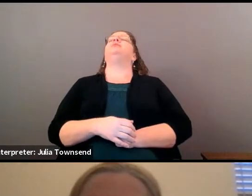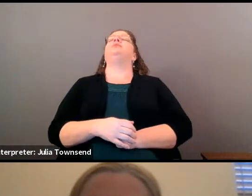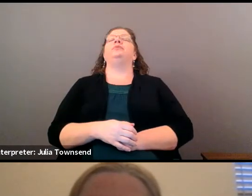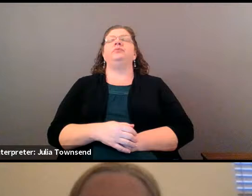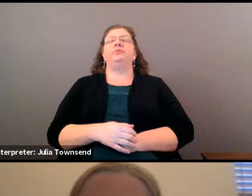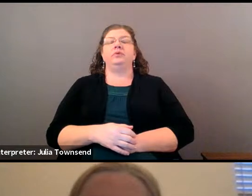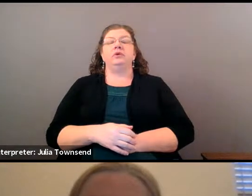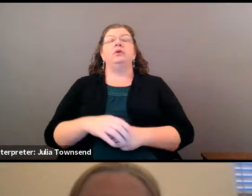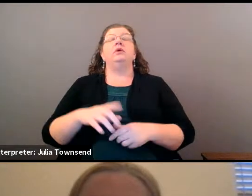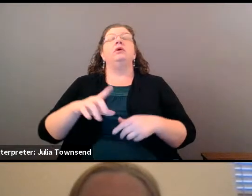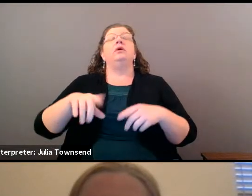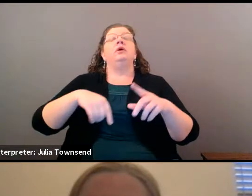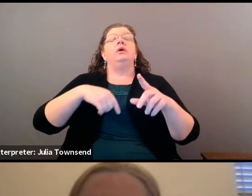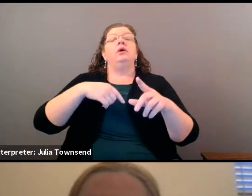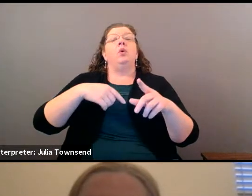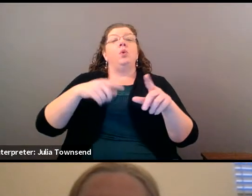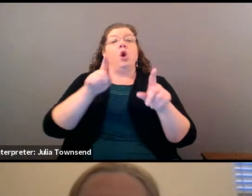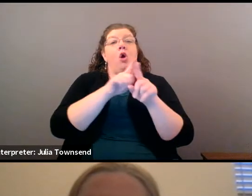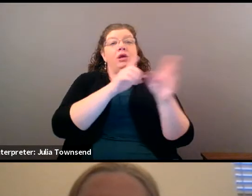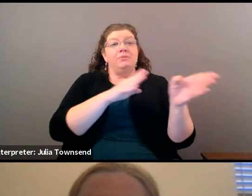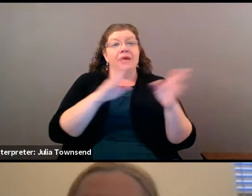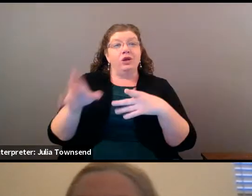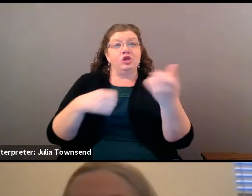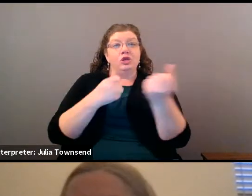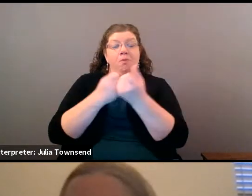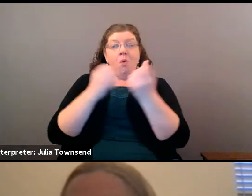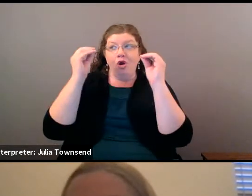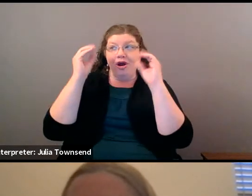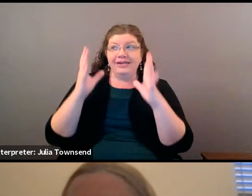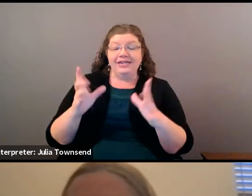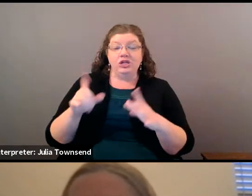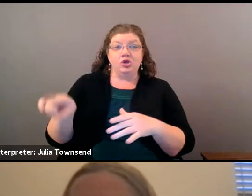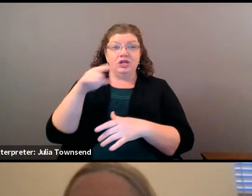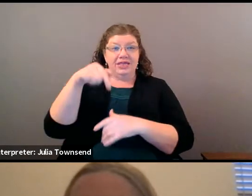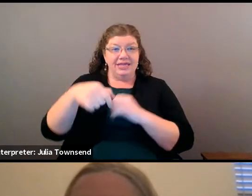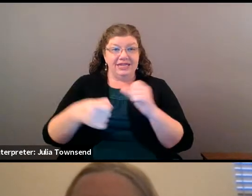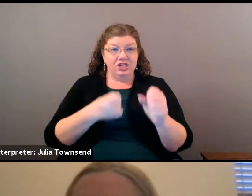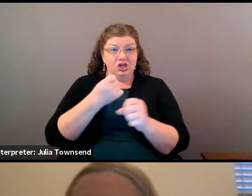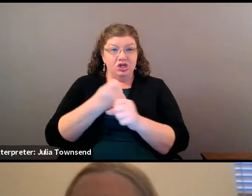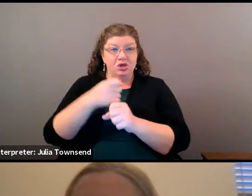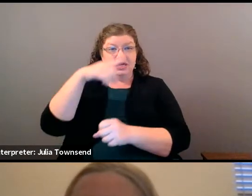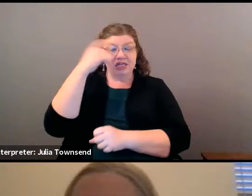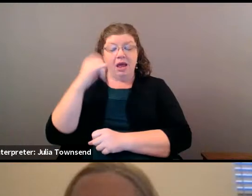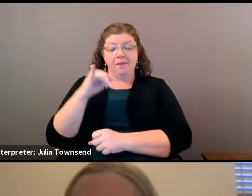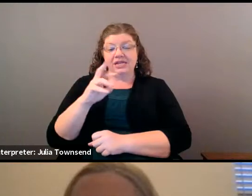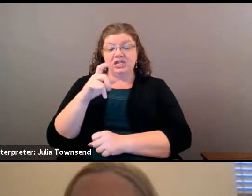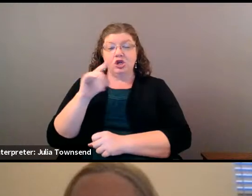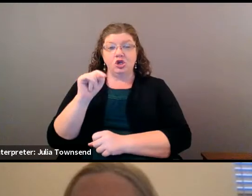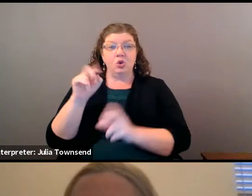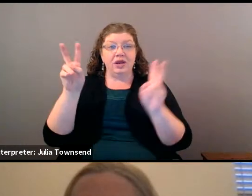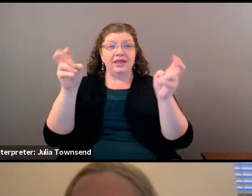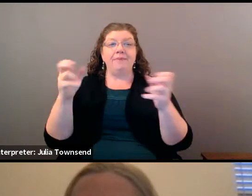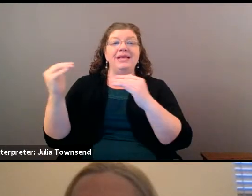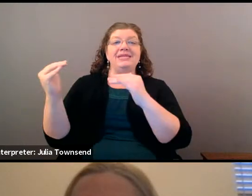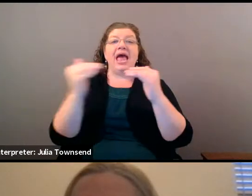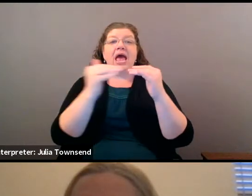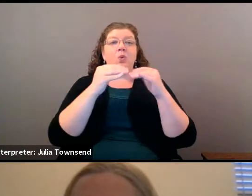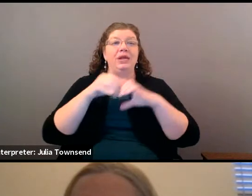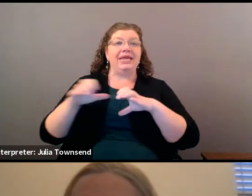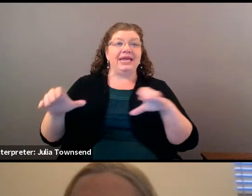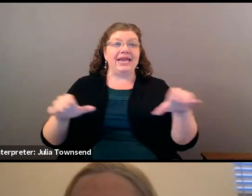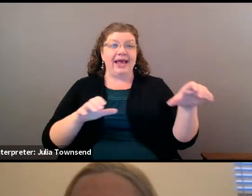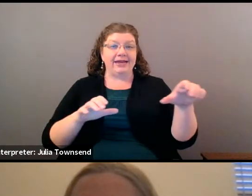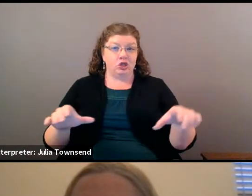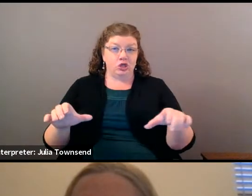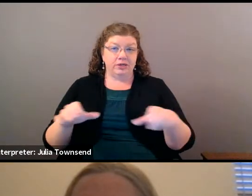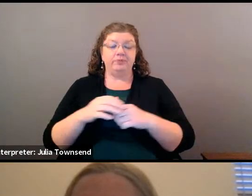Additionally, we are also planning to support our teachers. This year, our Summer Institute's theme is Equity in Action.